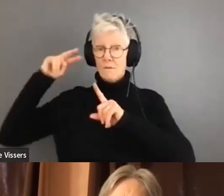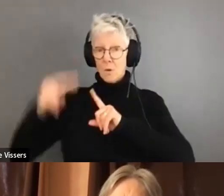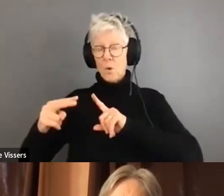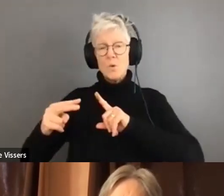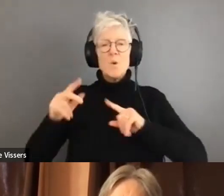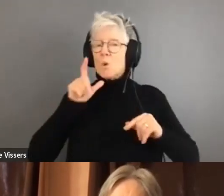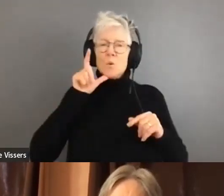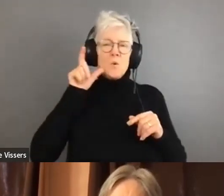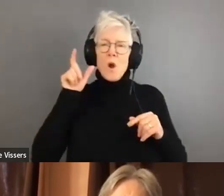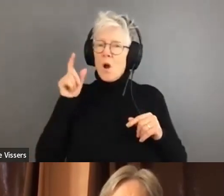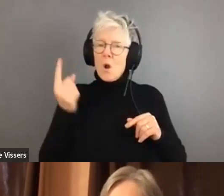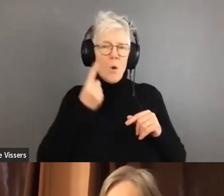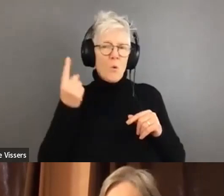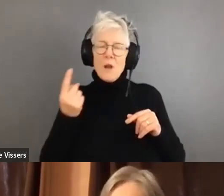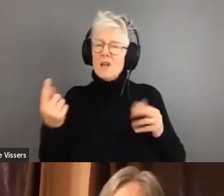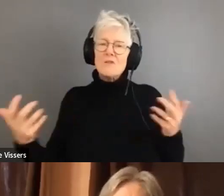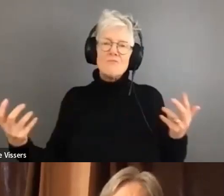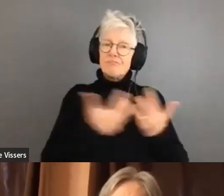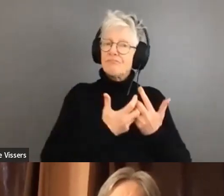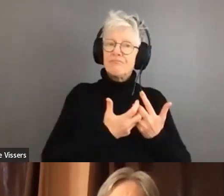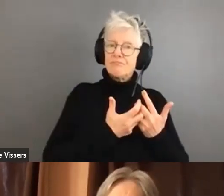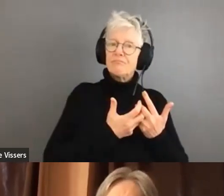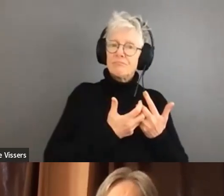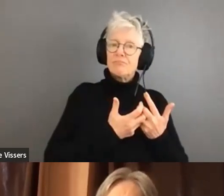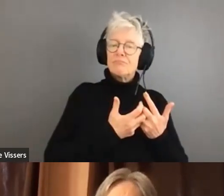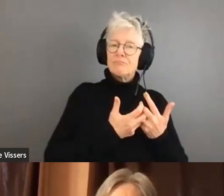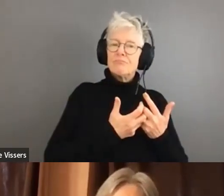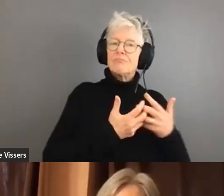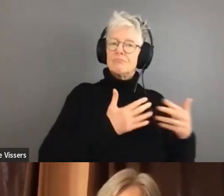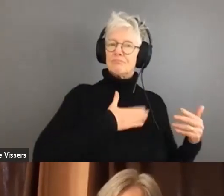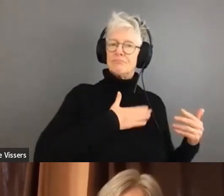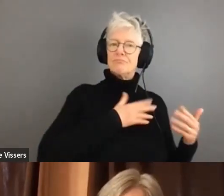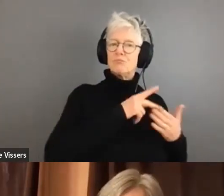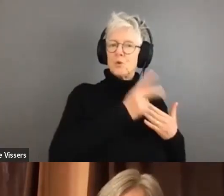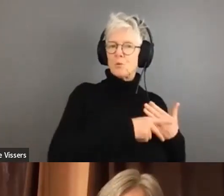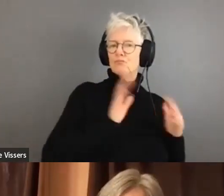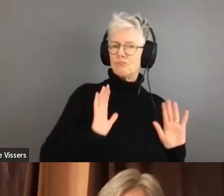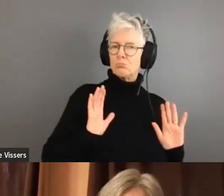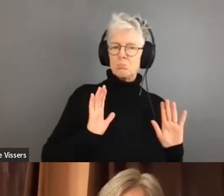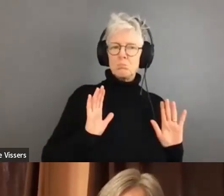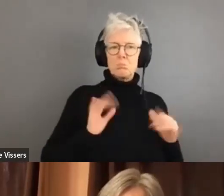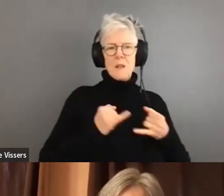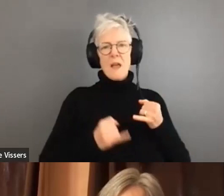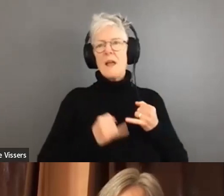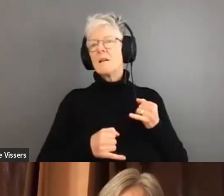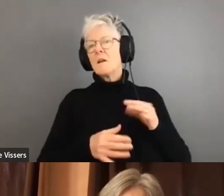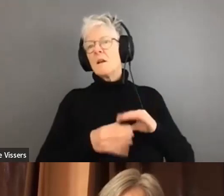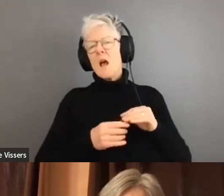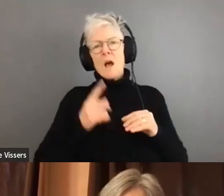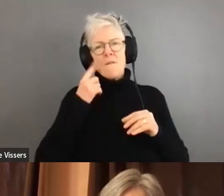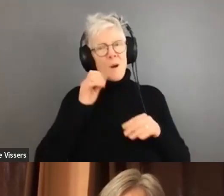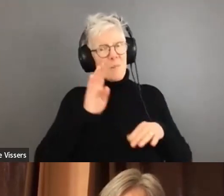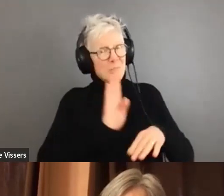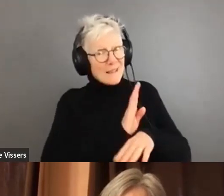necessarily of the show. Yeah. Reflect. So it's good to have that. Again, I don't know how much it comes up in a business show, but